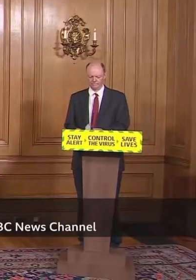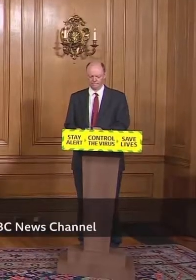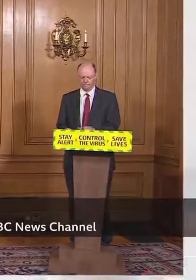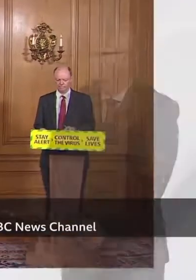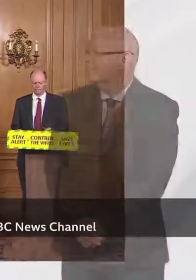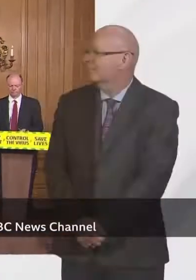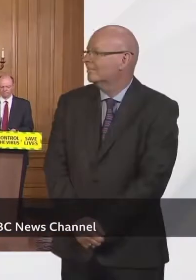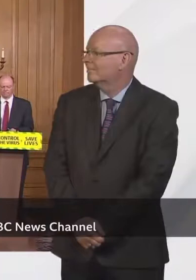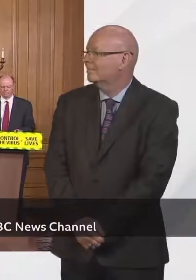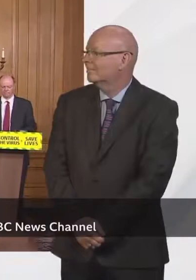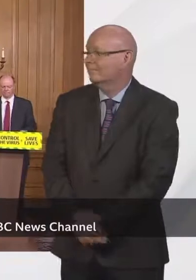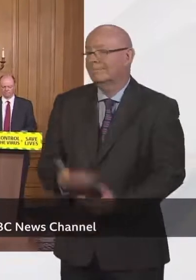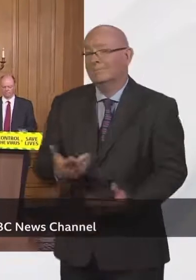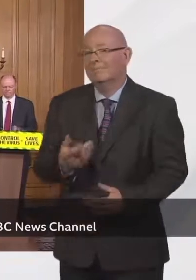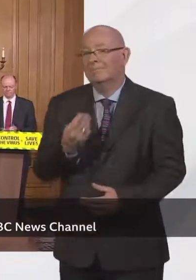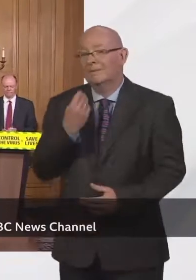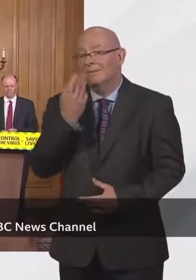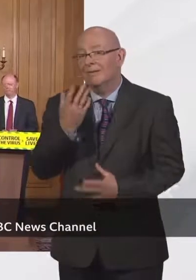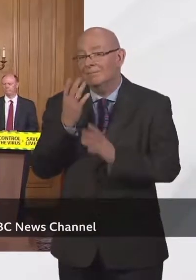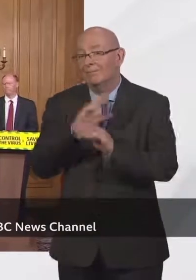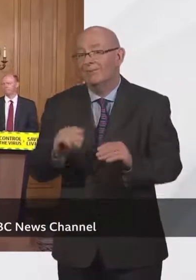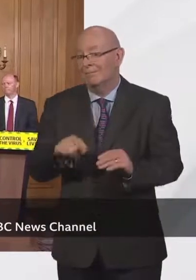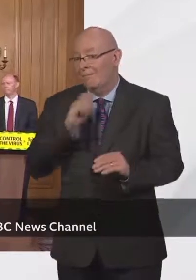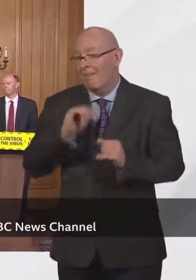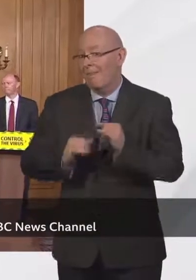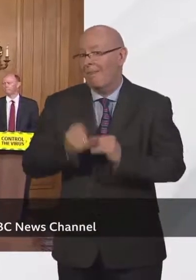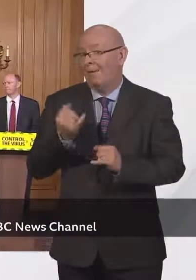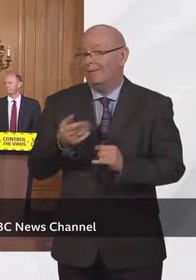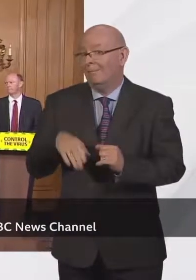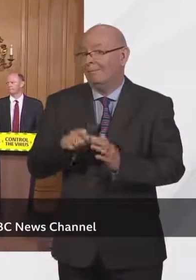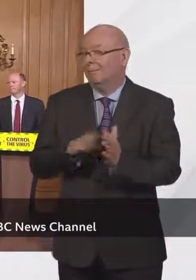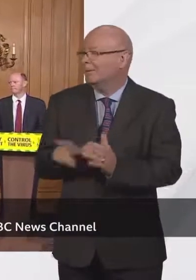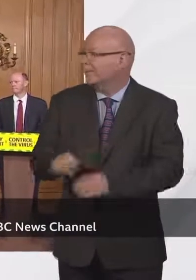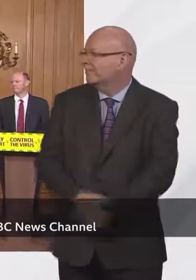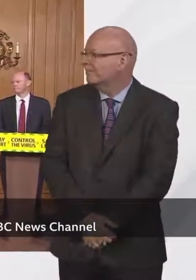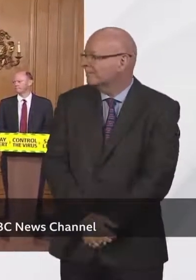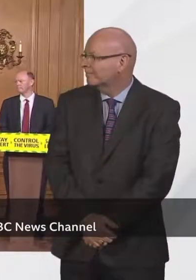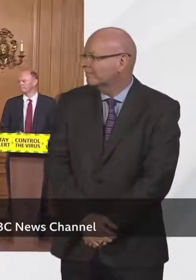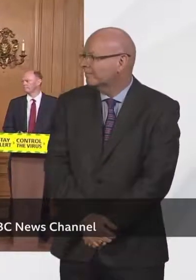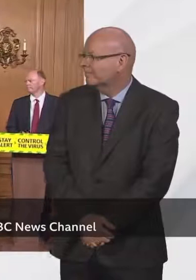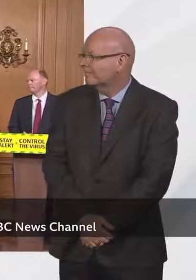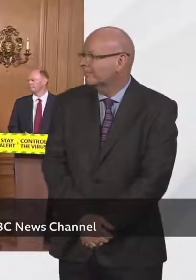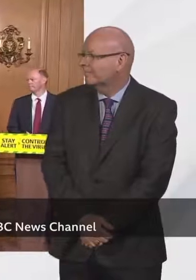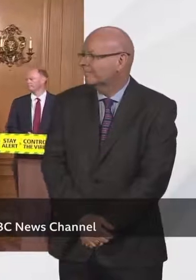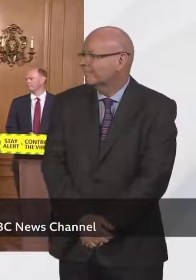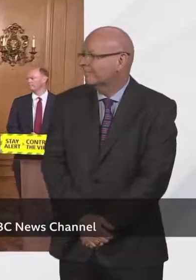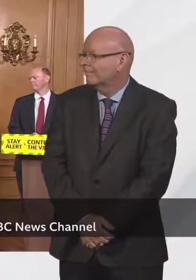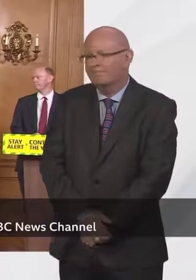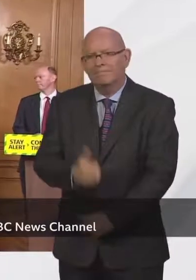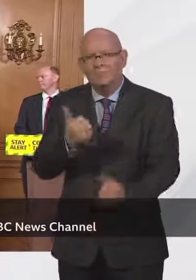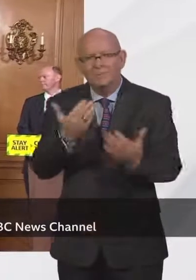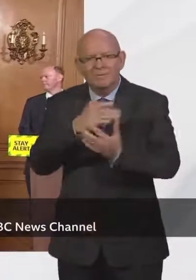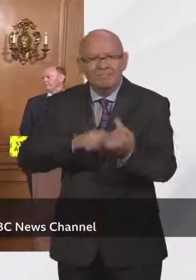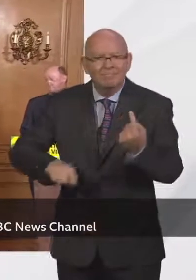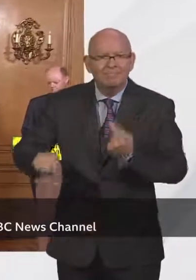Good evening. Could I have the first slide, please? Thank you. On the 16th of April, we set out our 5